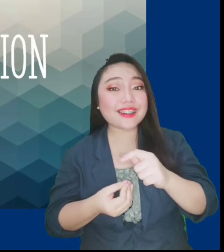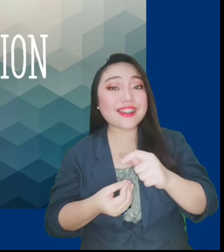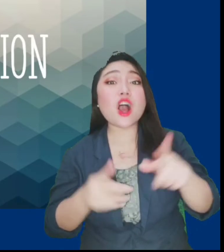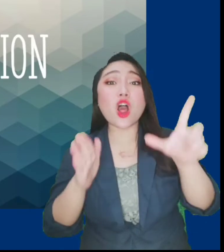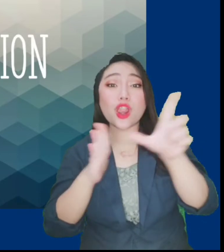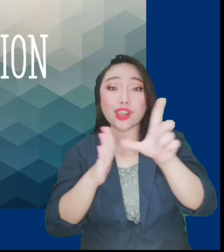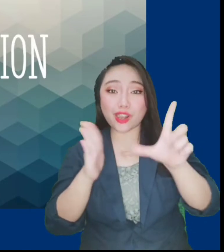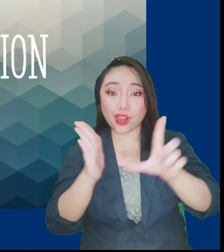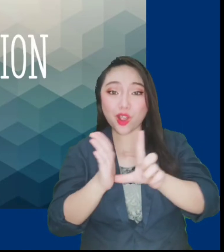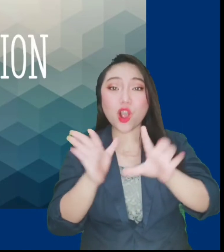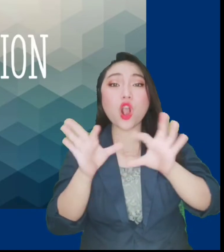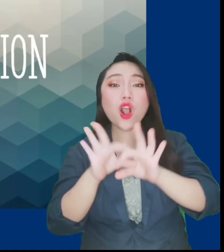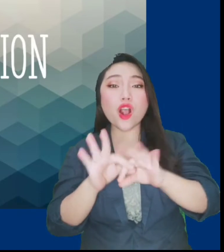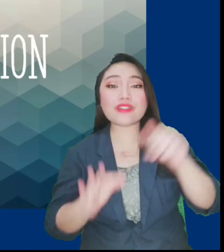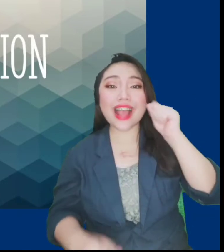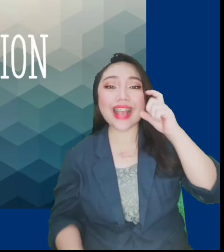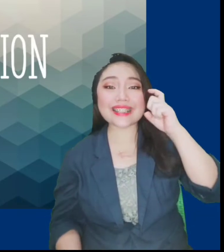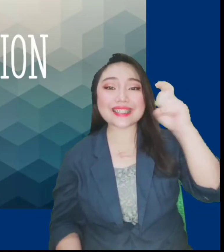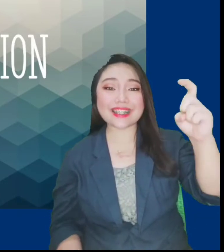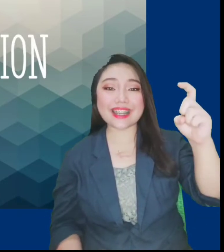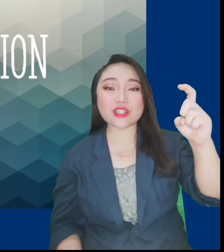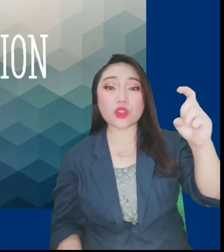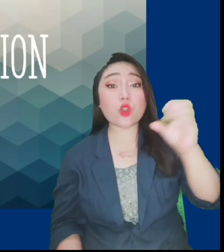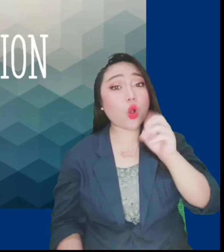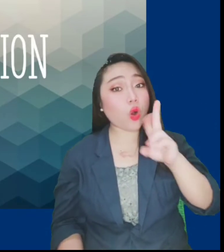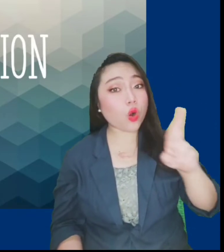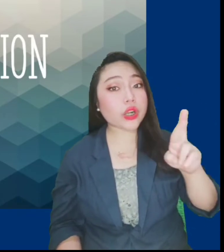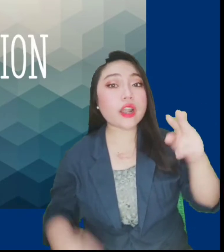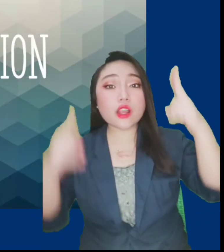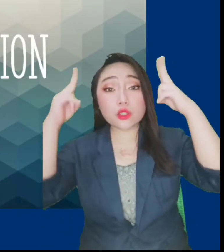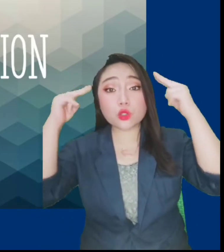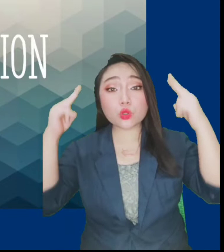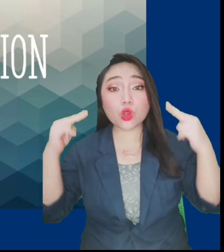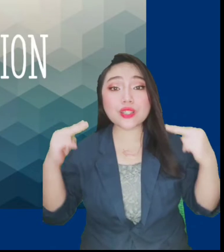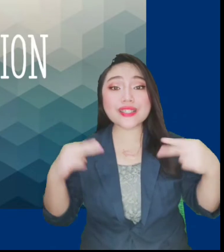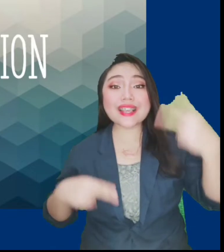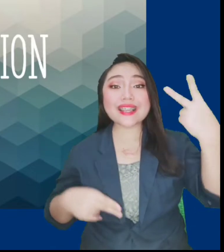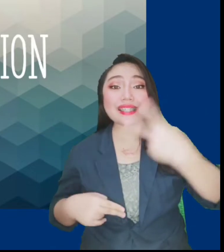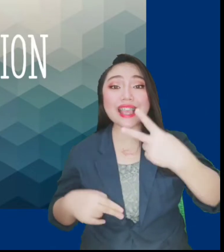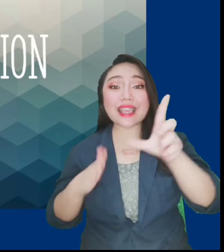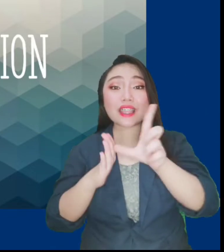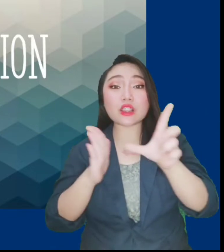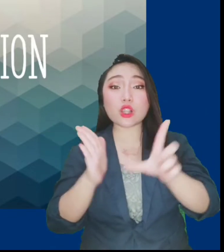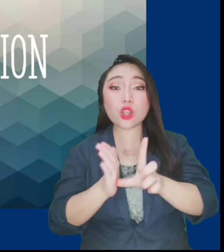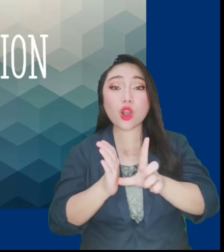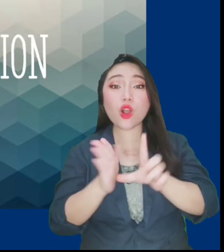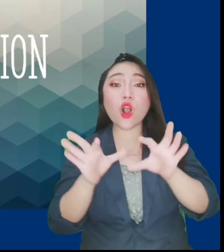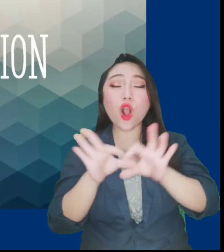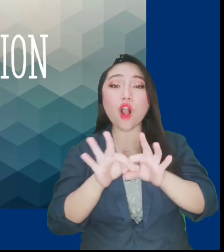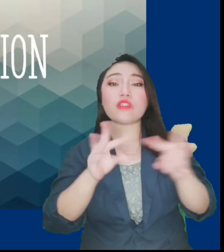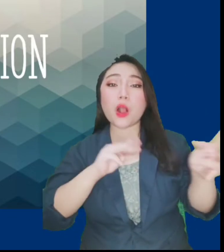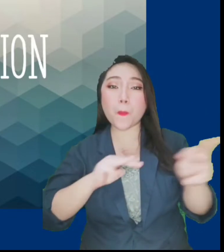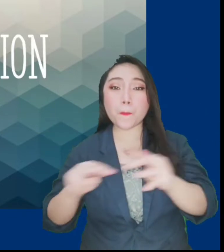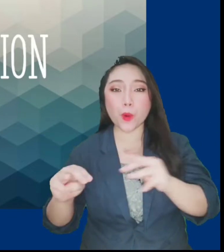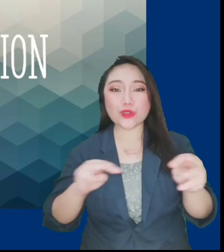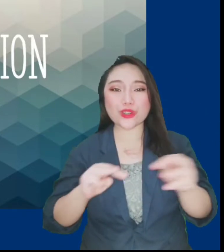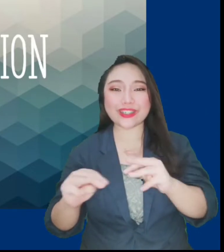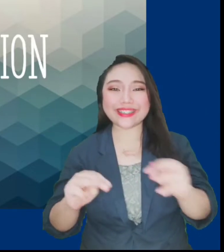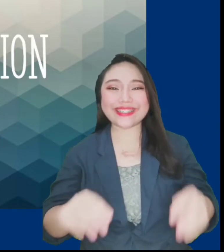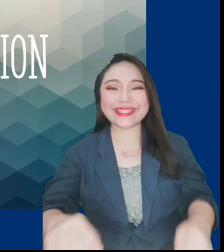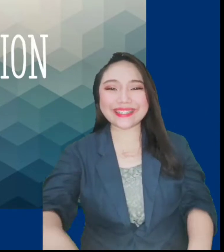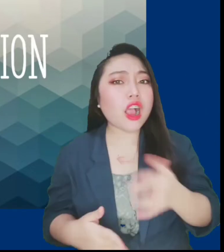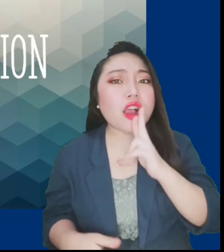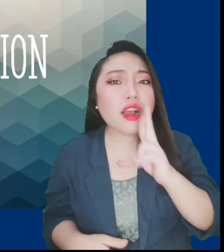about the law of acceleration or Newton's second law of